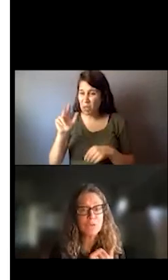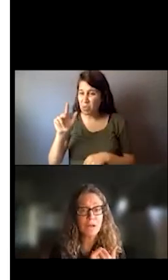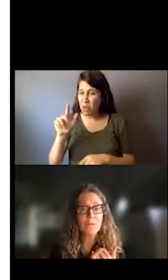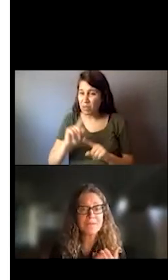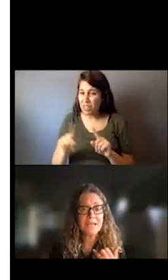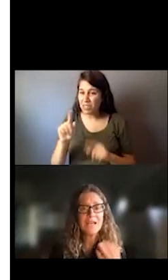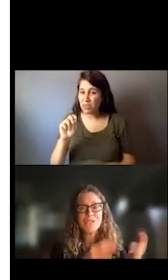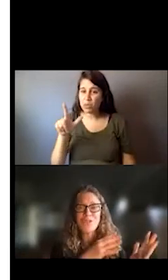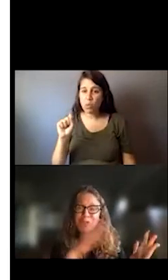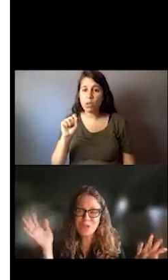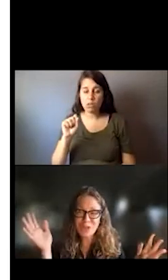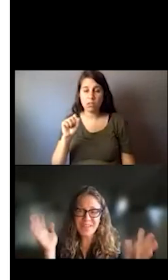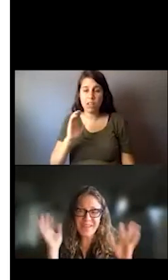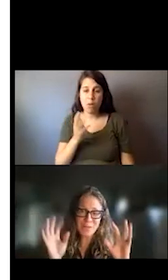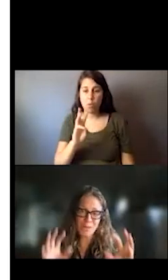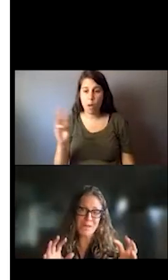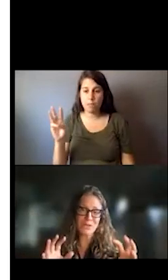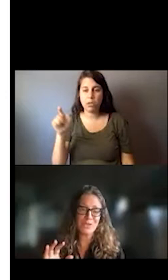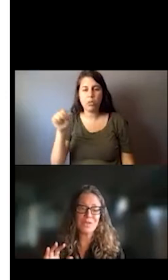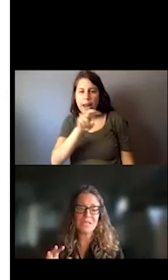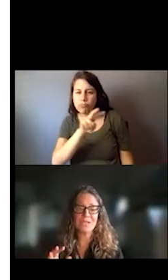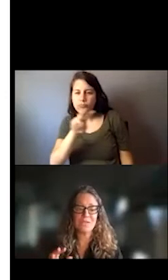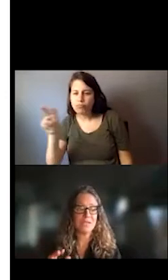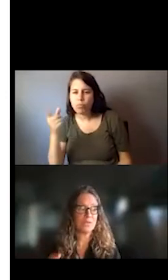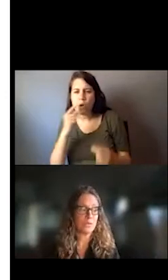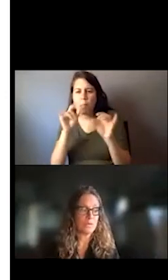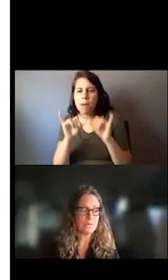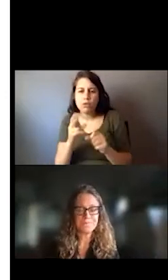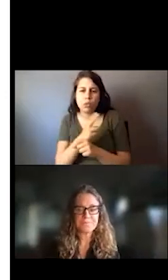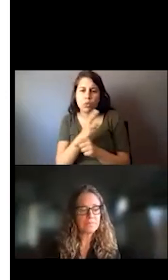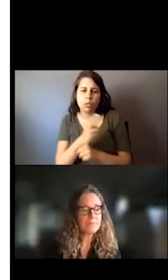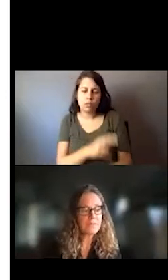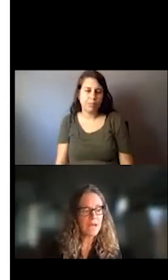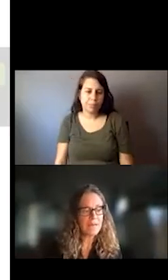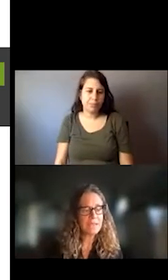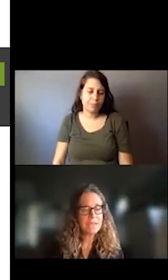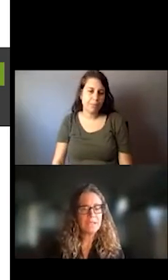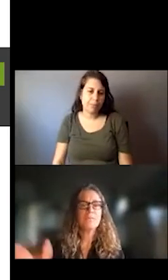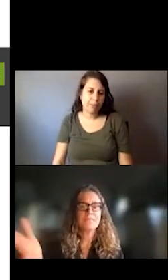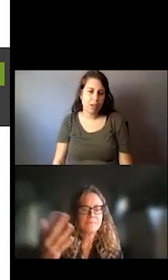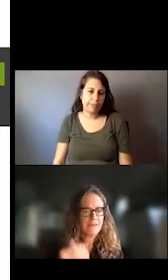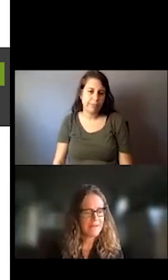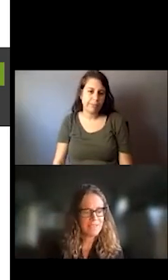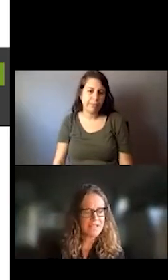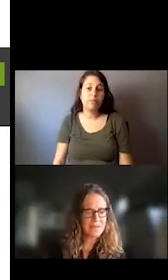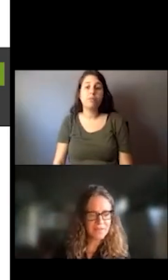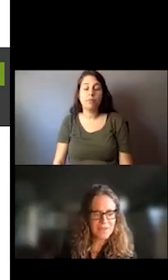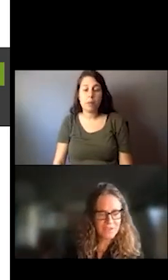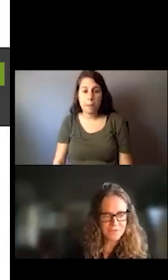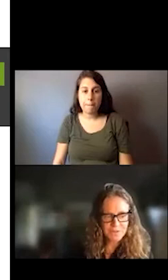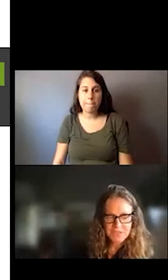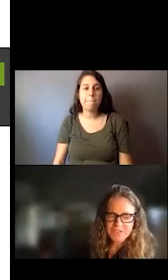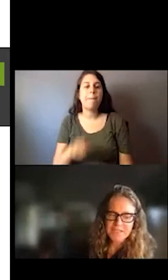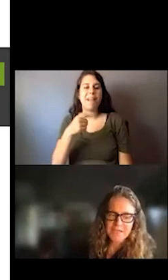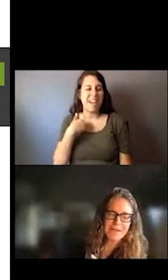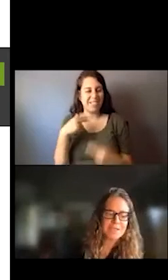that, different tools on our website so that you can look at the actual measures used in each of these tools. Oh, and I have a slide about